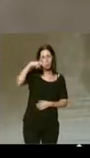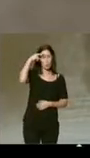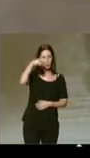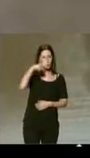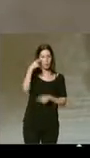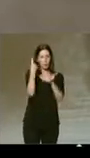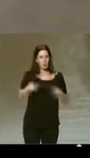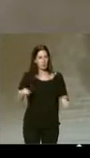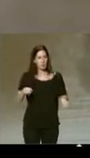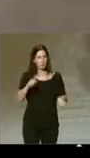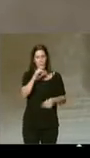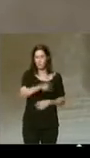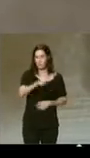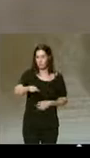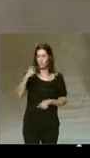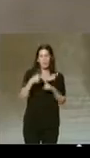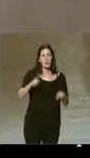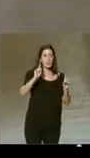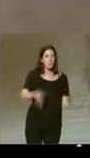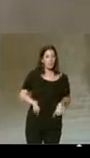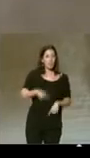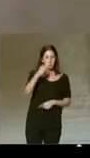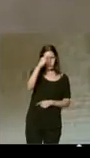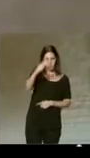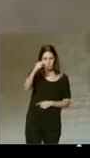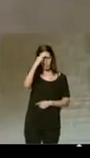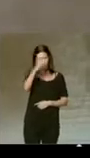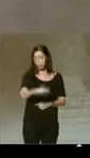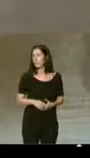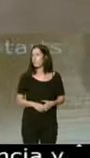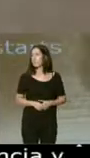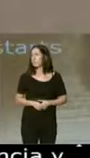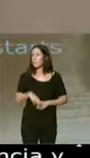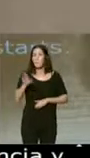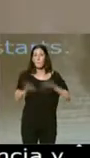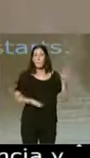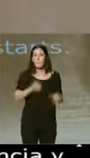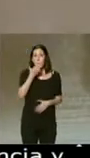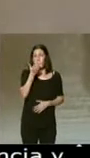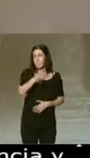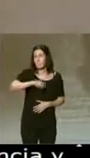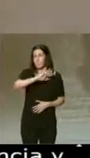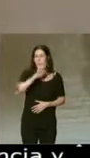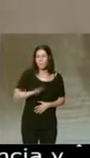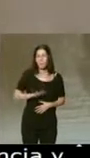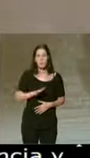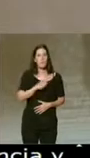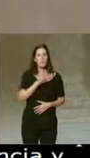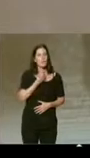where this awareness starts, an awareness that has to do with respect towards diversity and towards differences.